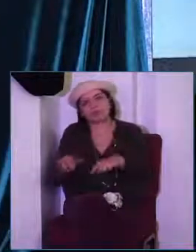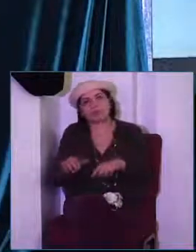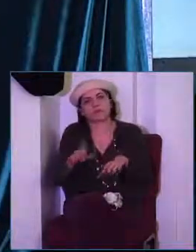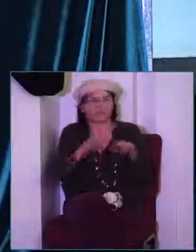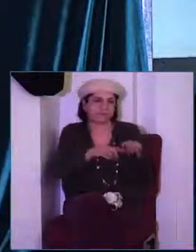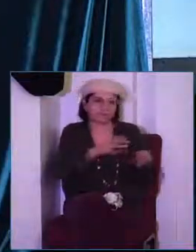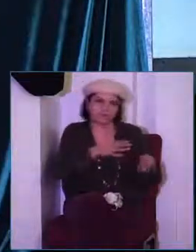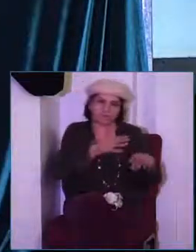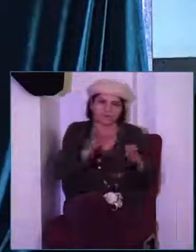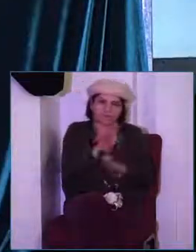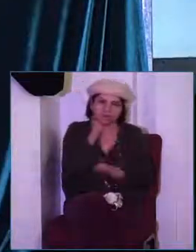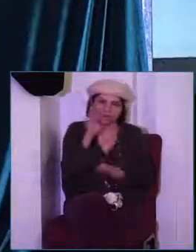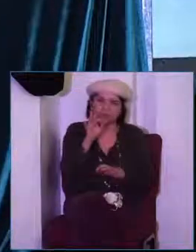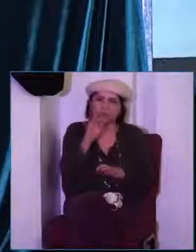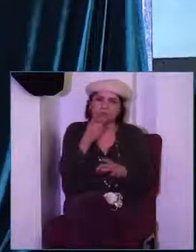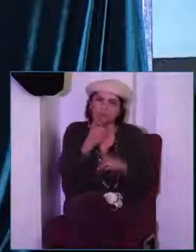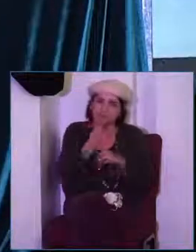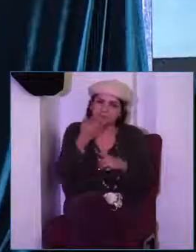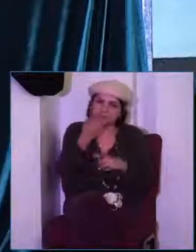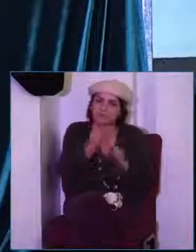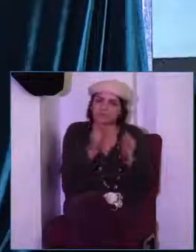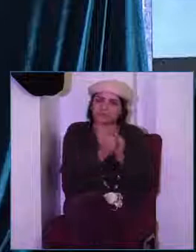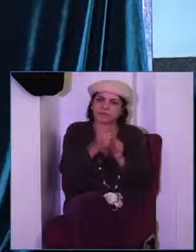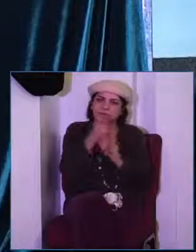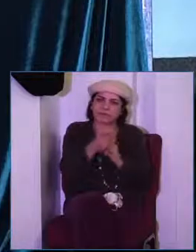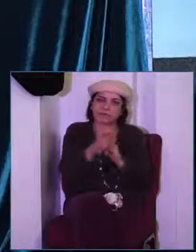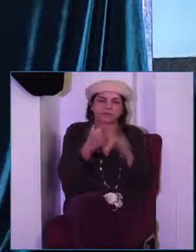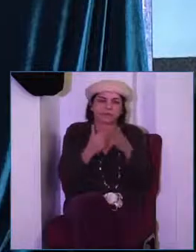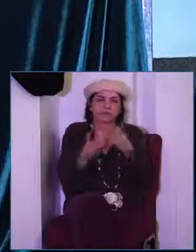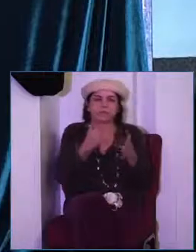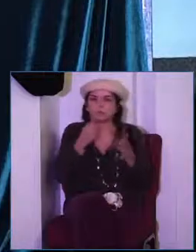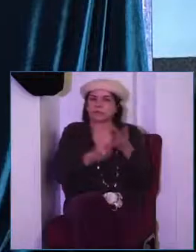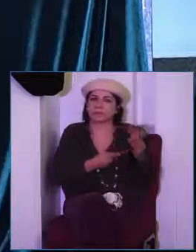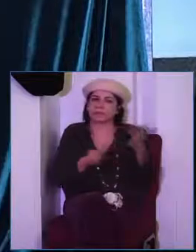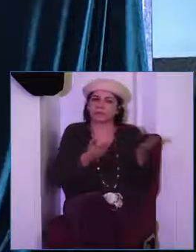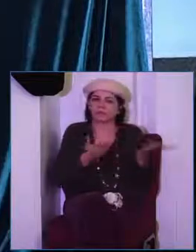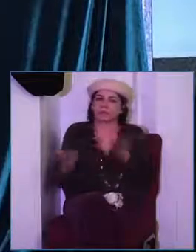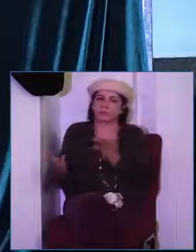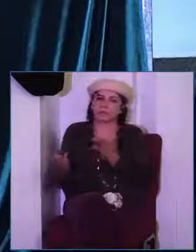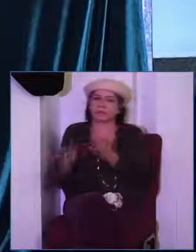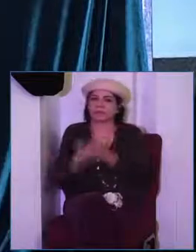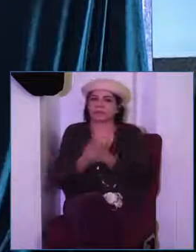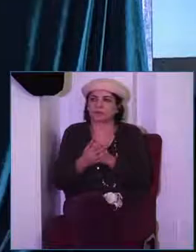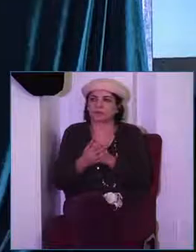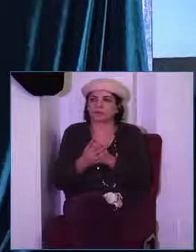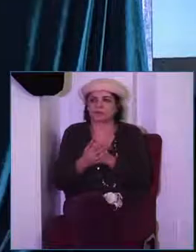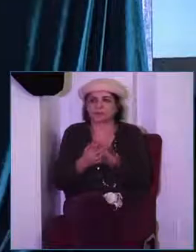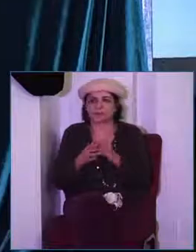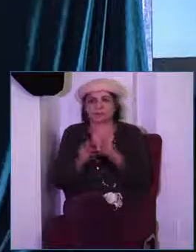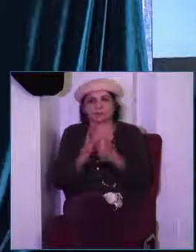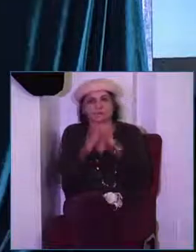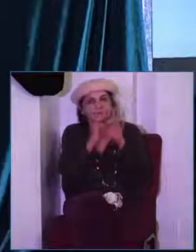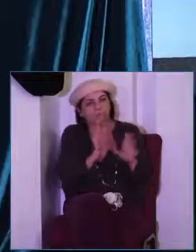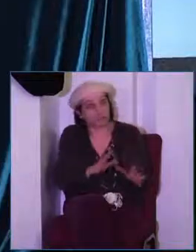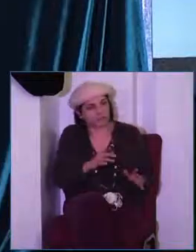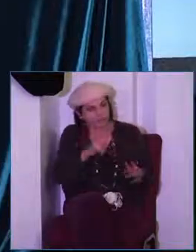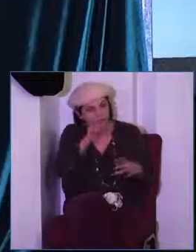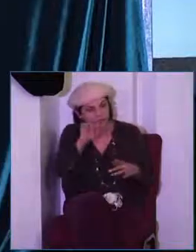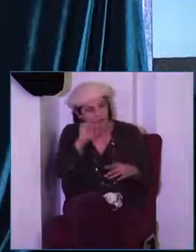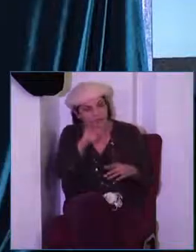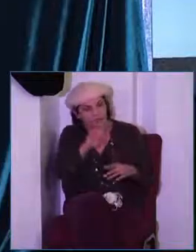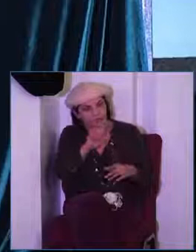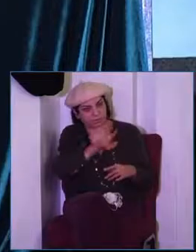you no matter what life brings. And then the Apostle Paul comes along behind Jesus and says this, don't be anxious or worried